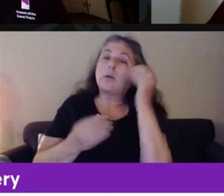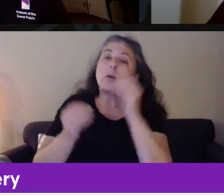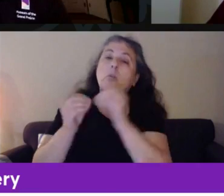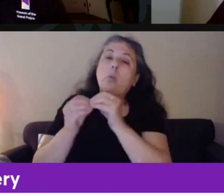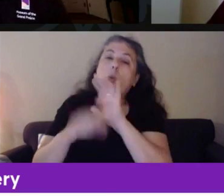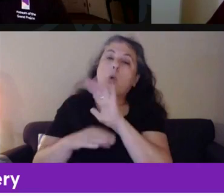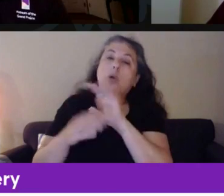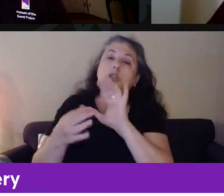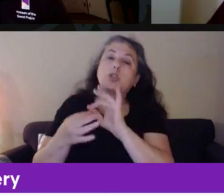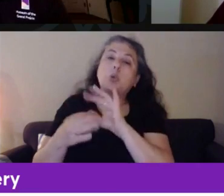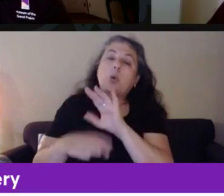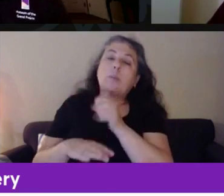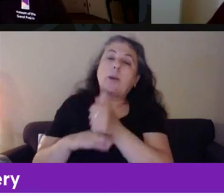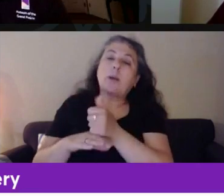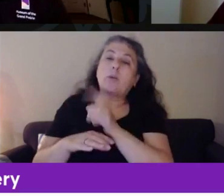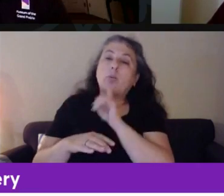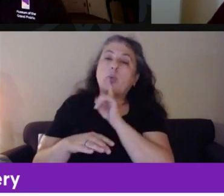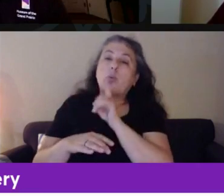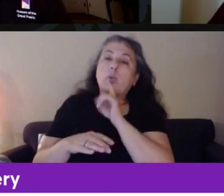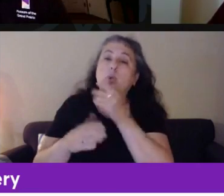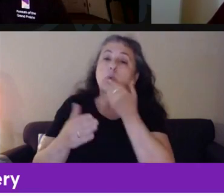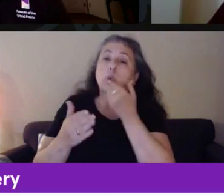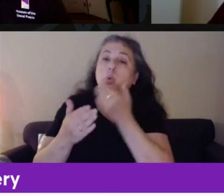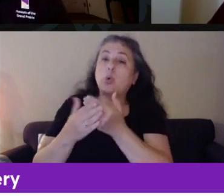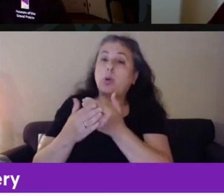story-based. That's really a good